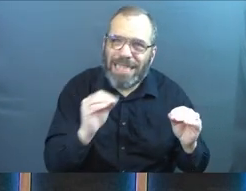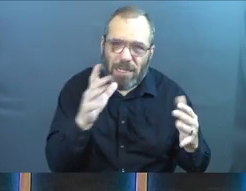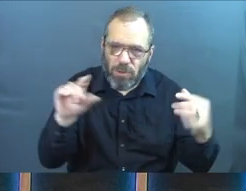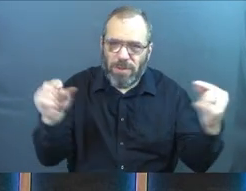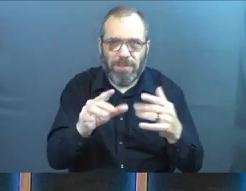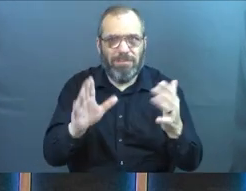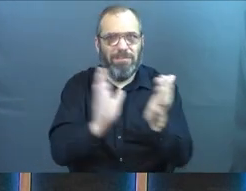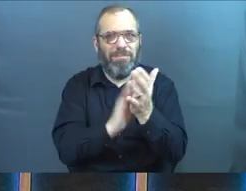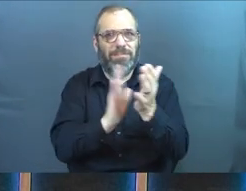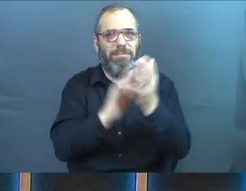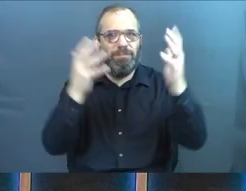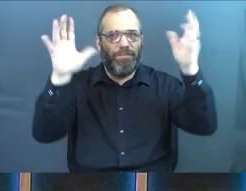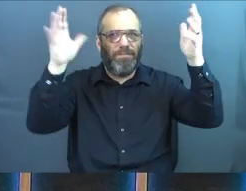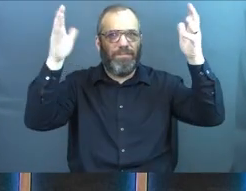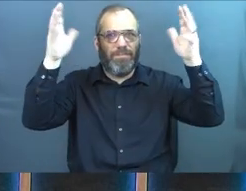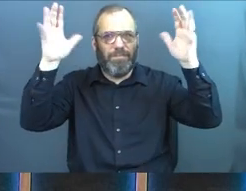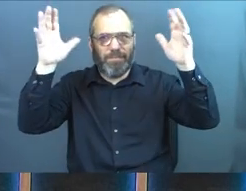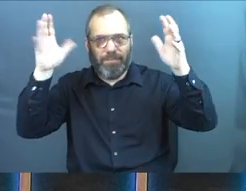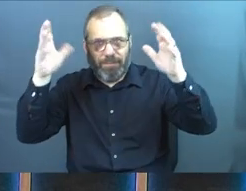Amen. Get it?